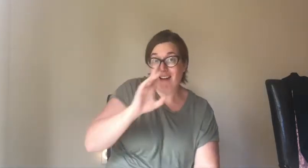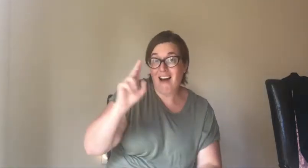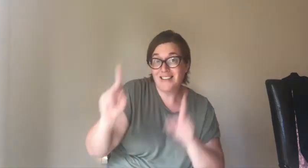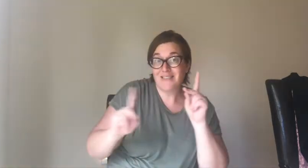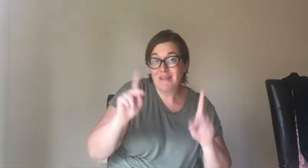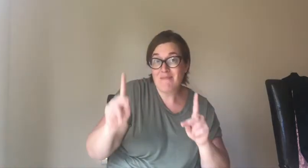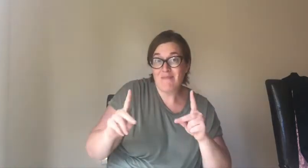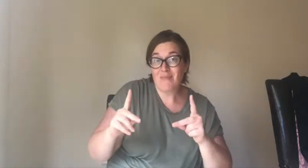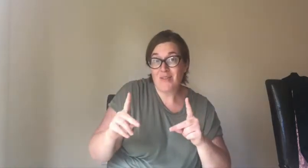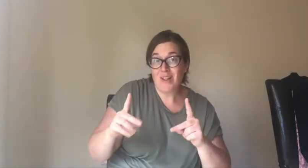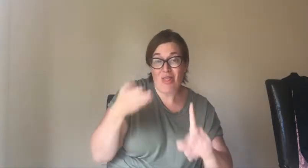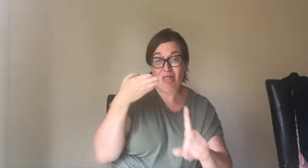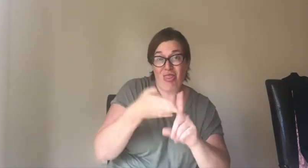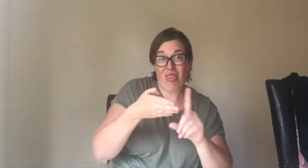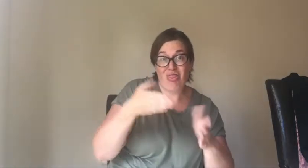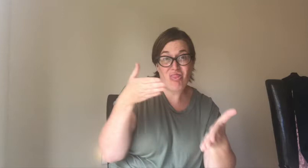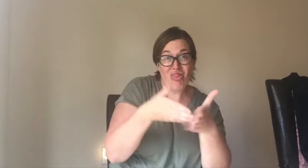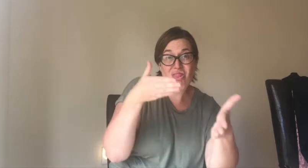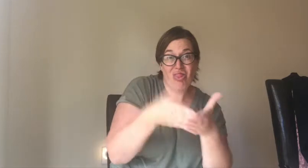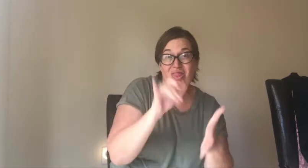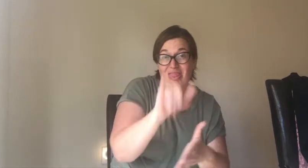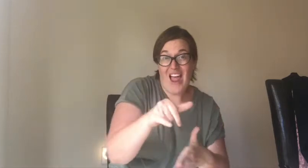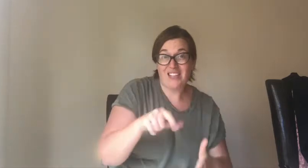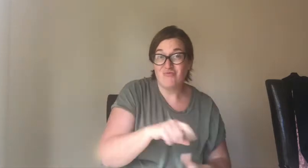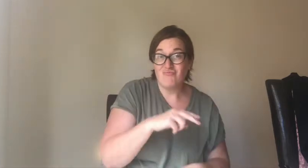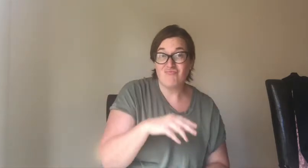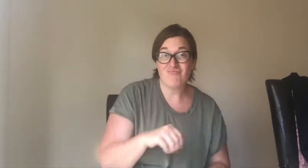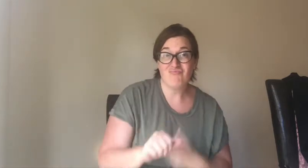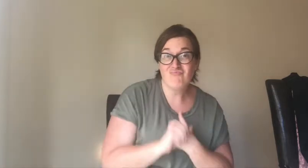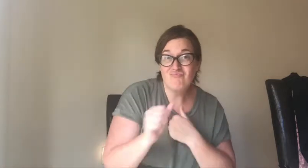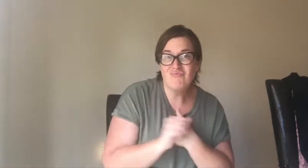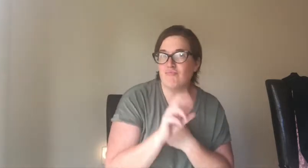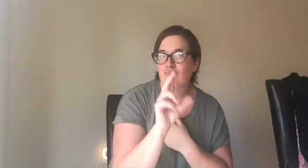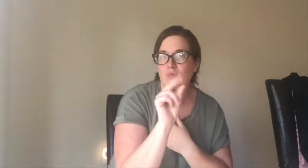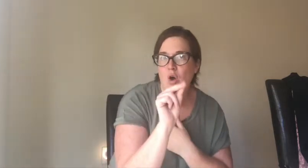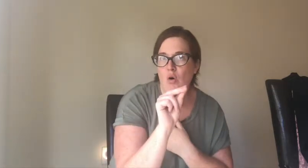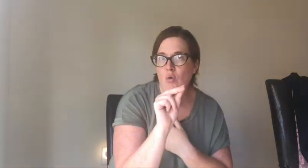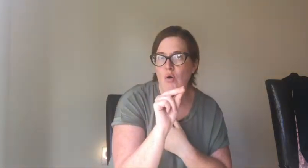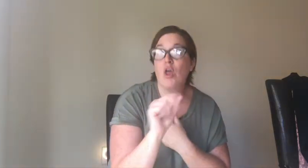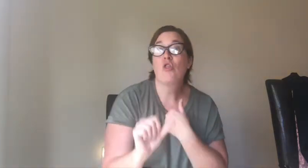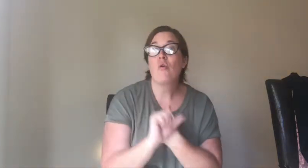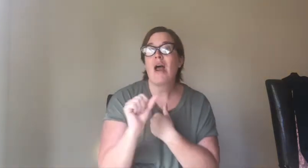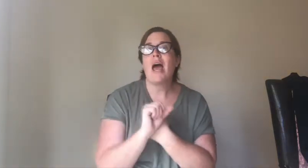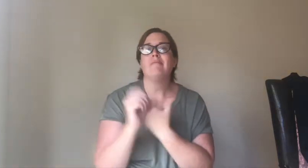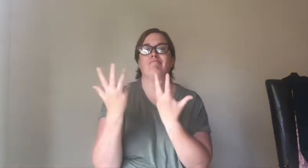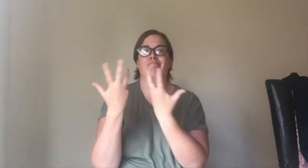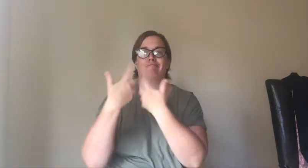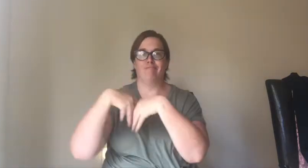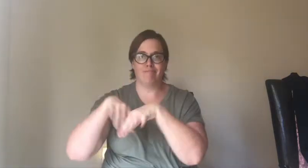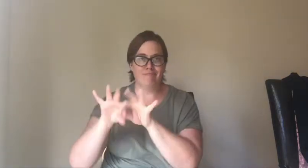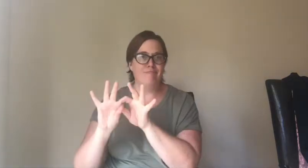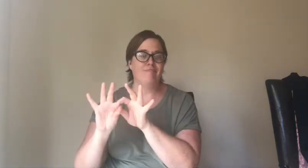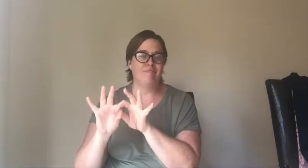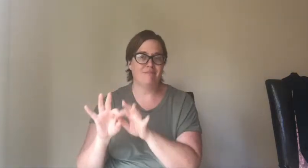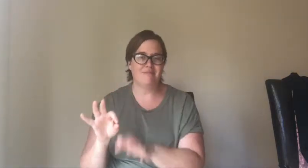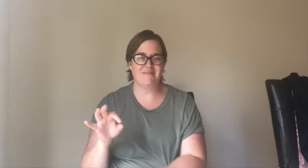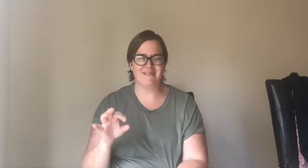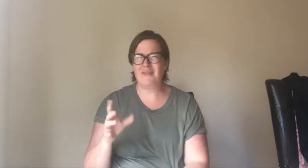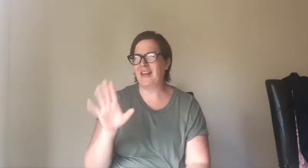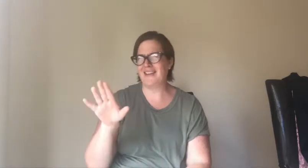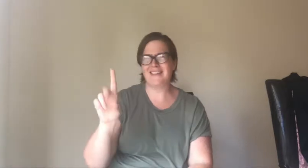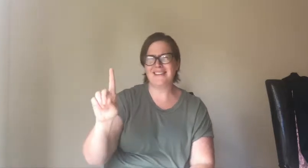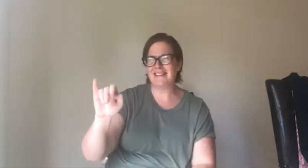That was the whole goal of exile, was to assimilate you. And in this story we're going to look at here with Daniel today, persecution